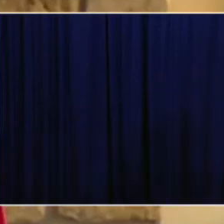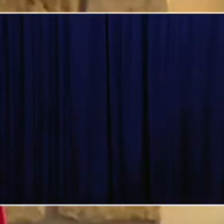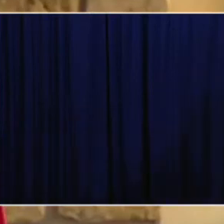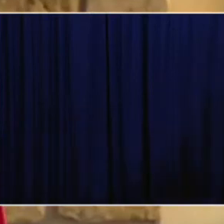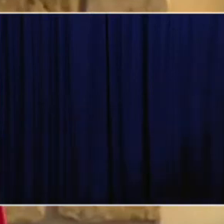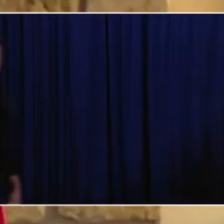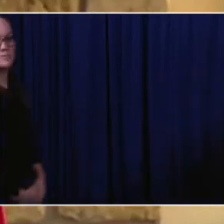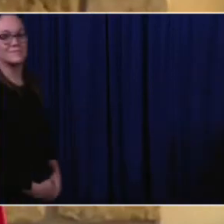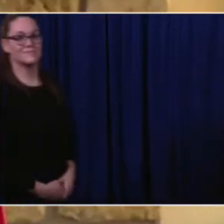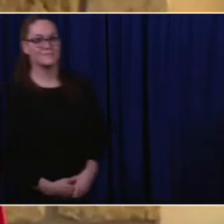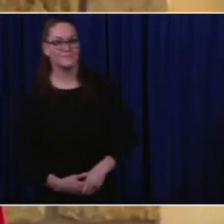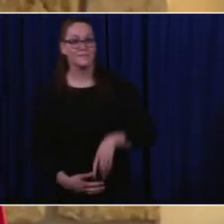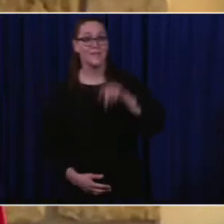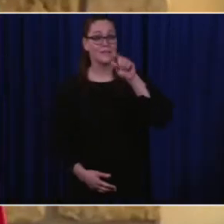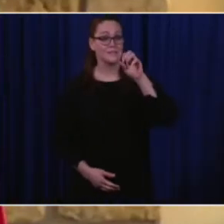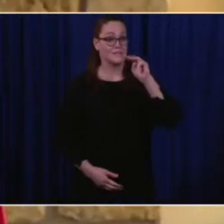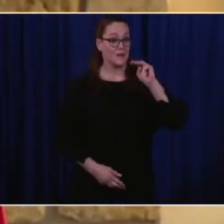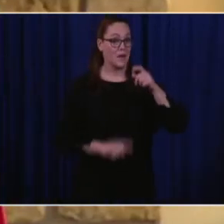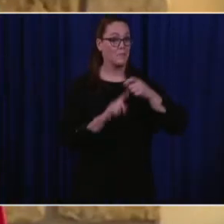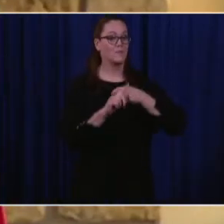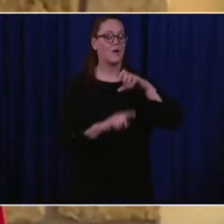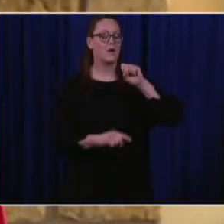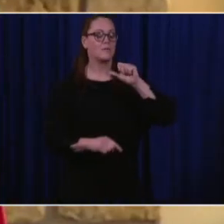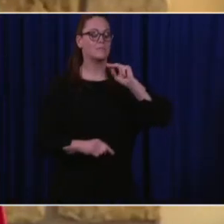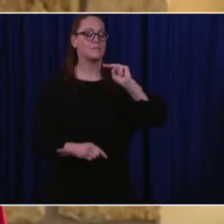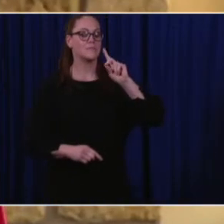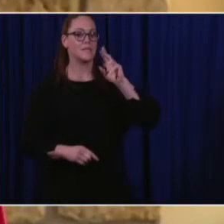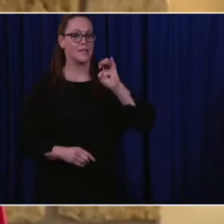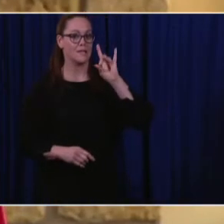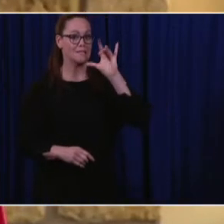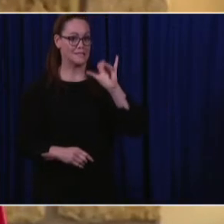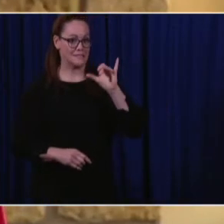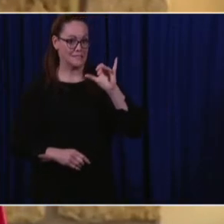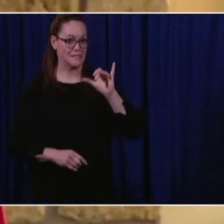Hi, Governor. Thanks for taking my question.